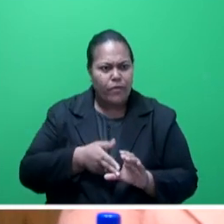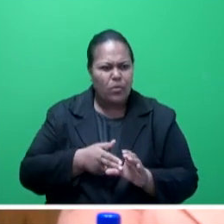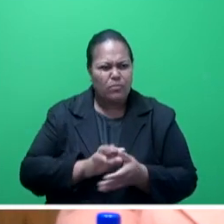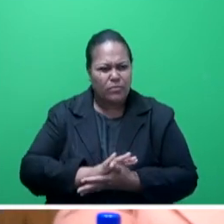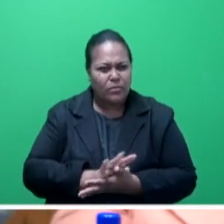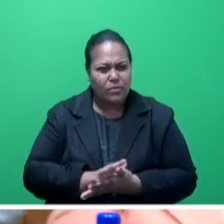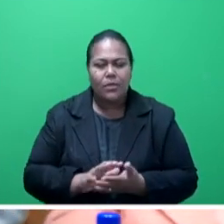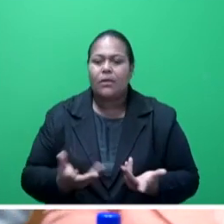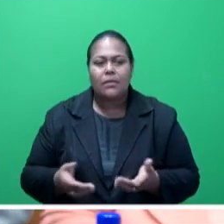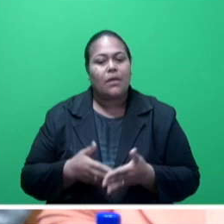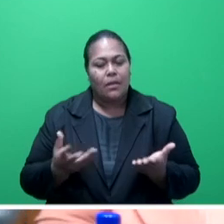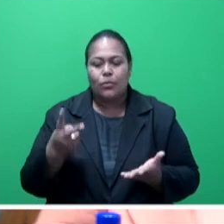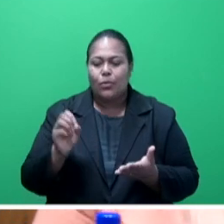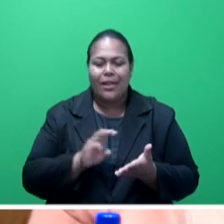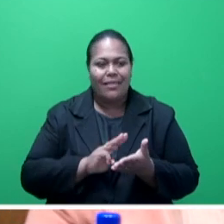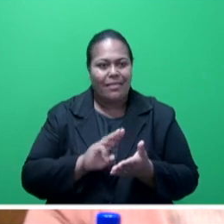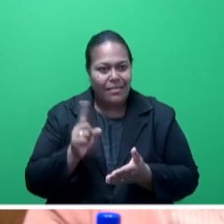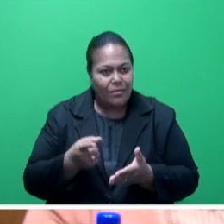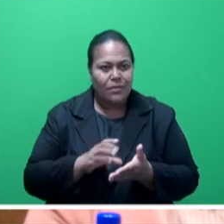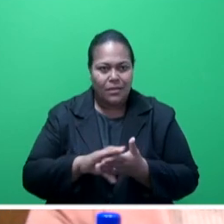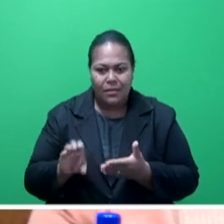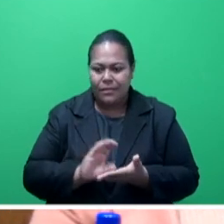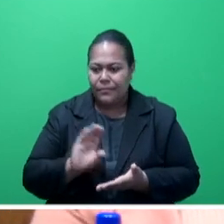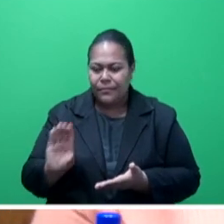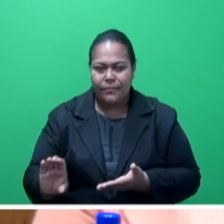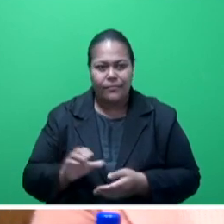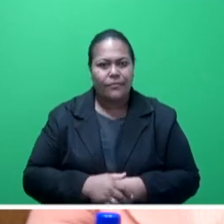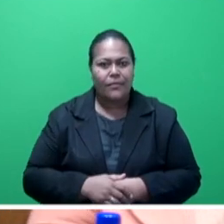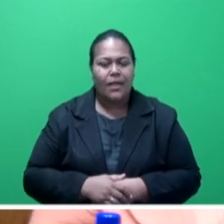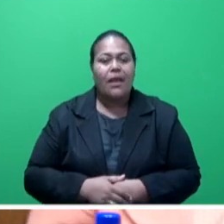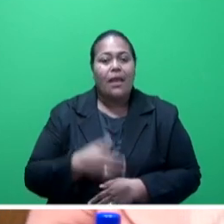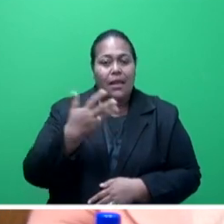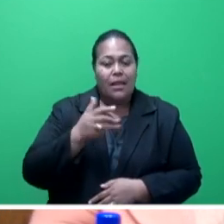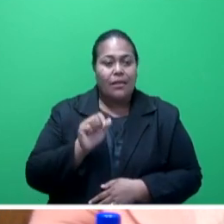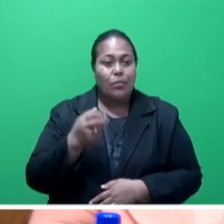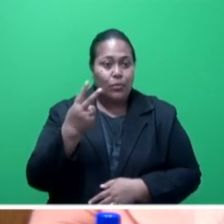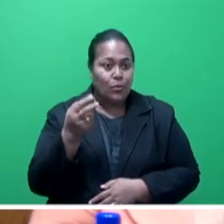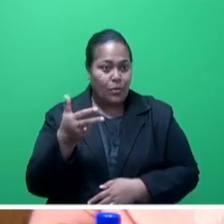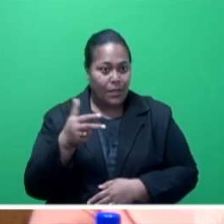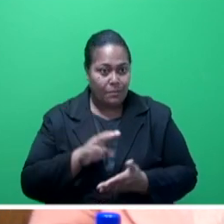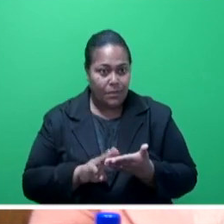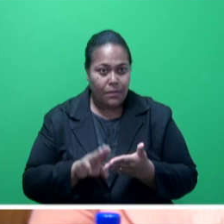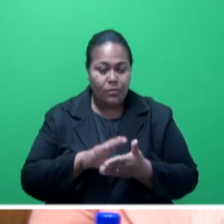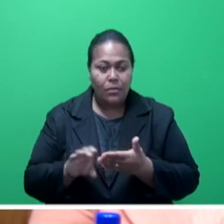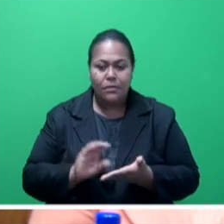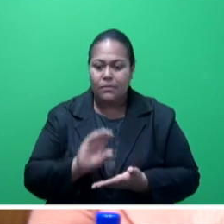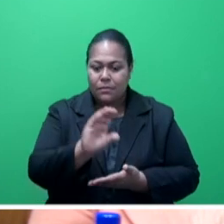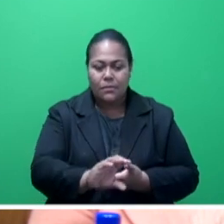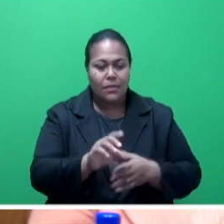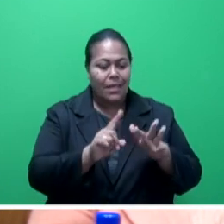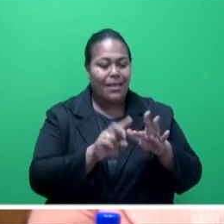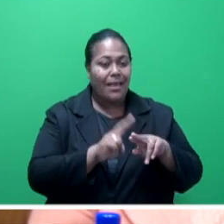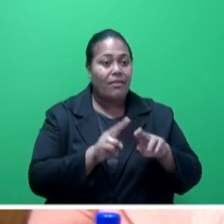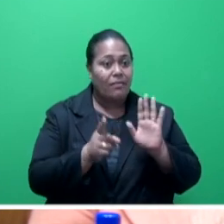$20,000 has been allocated for this. A further $19.28 million will be provided to EFL via